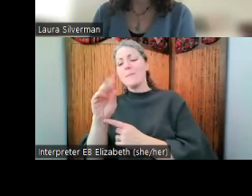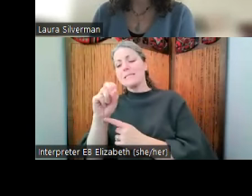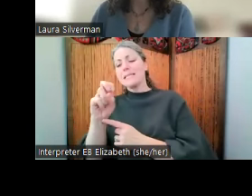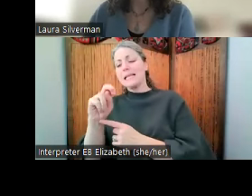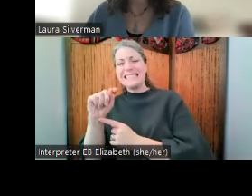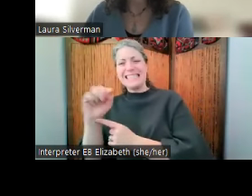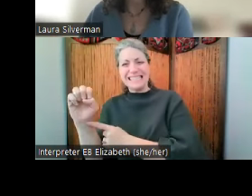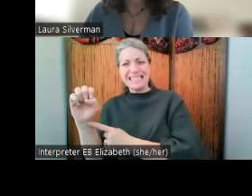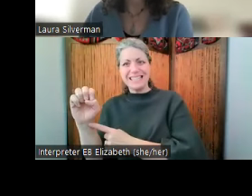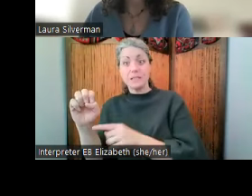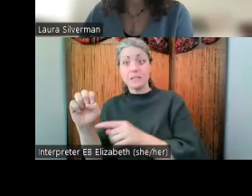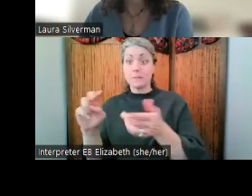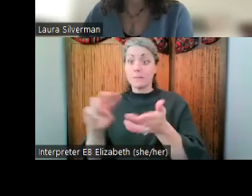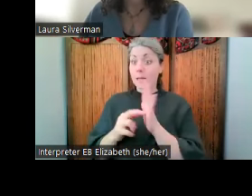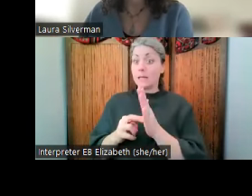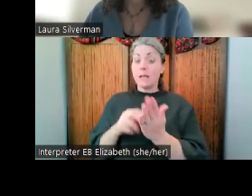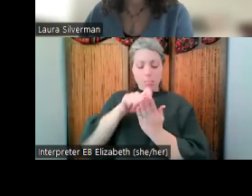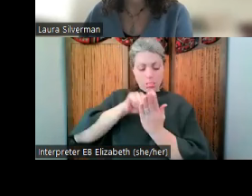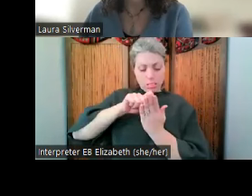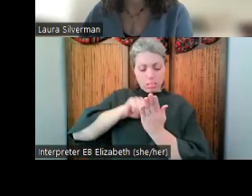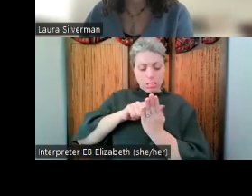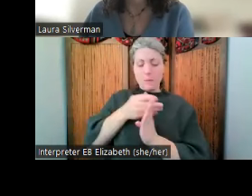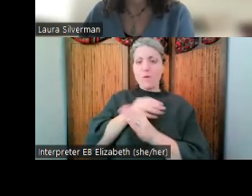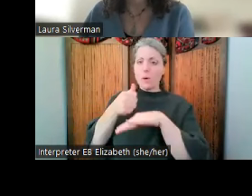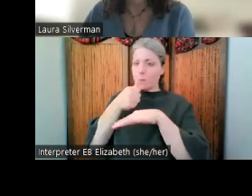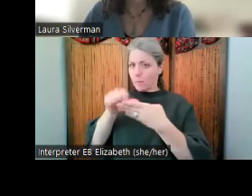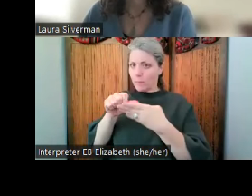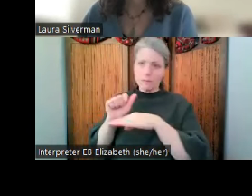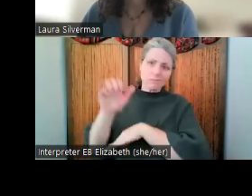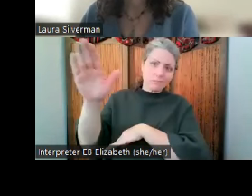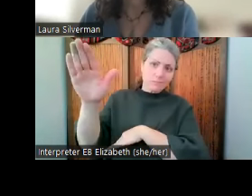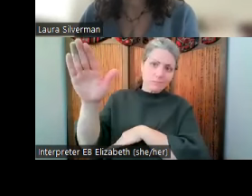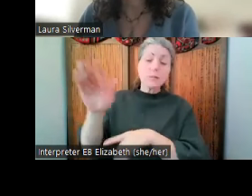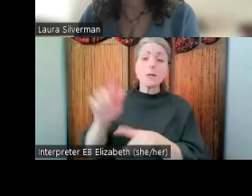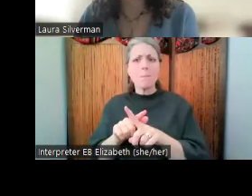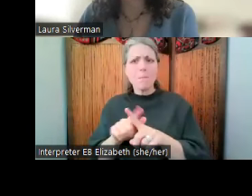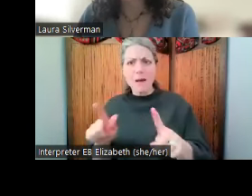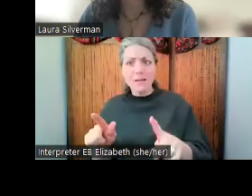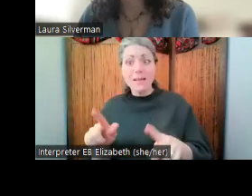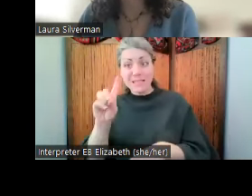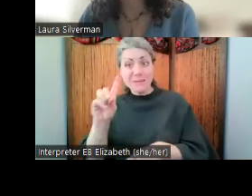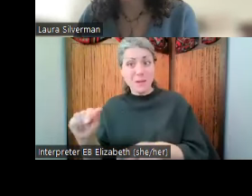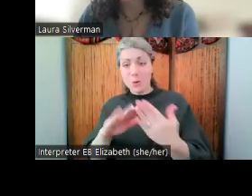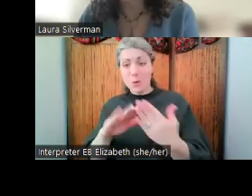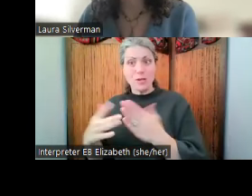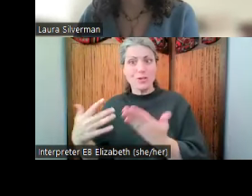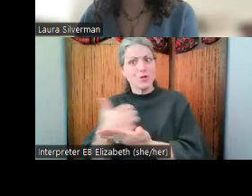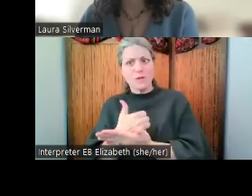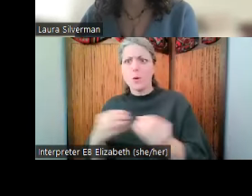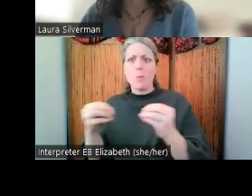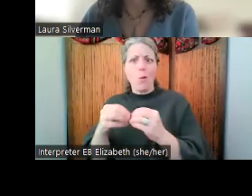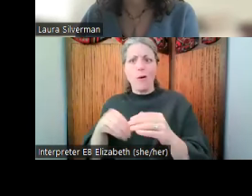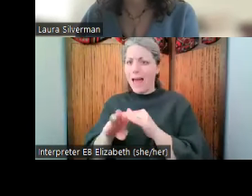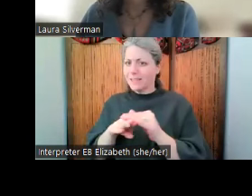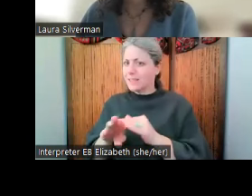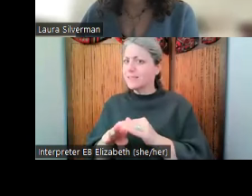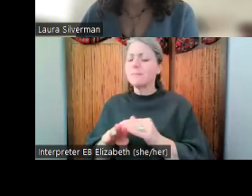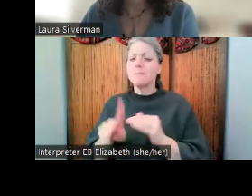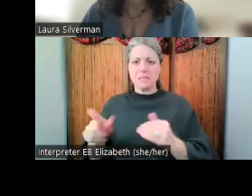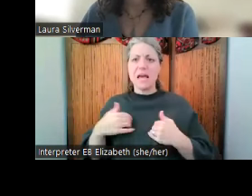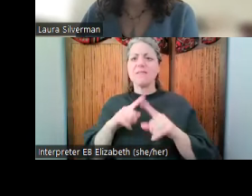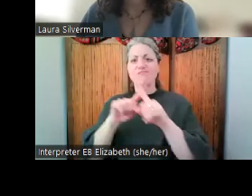barriers. However, this can't be the only alternative that's offered to the disability community for voting. There have to be ways